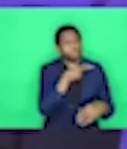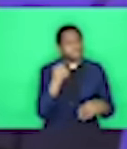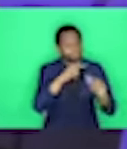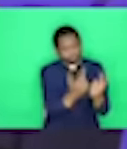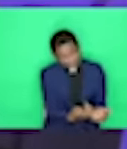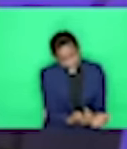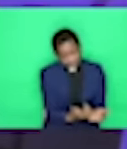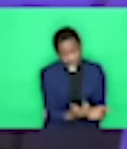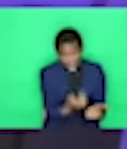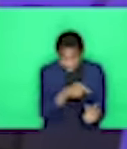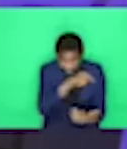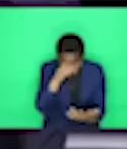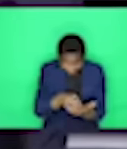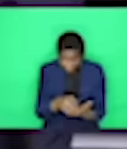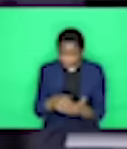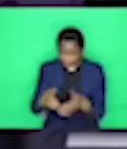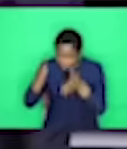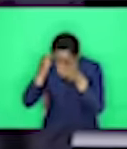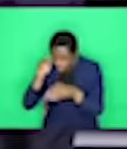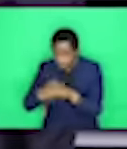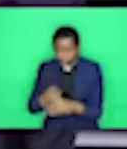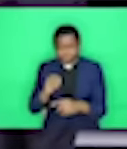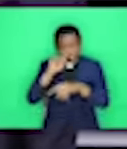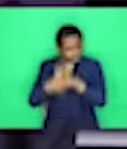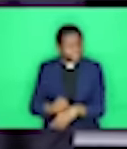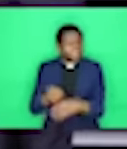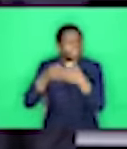And now this one is for our traditional leaders.